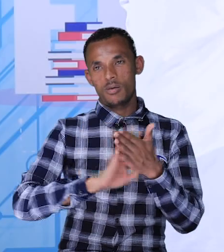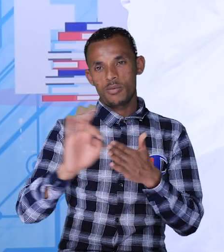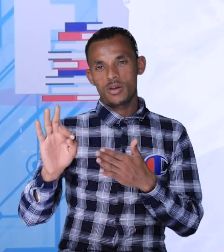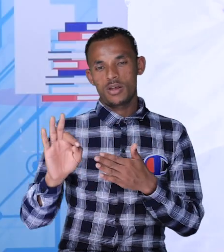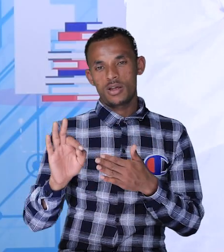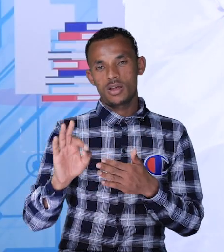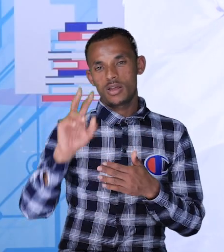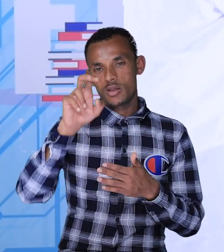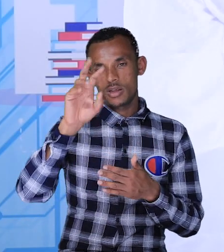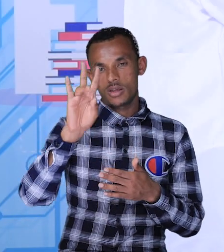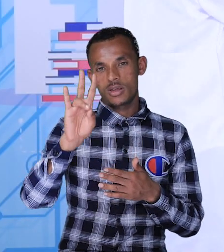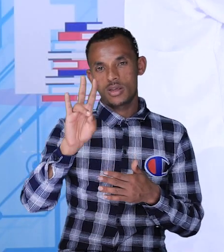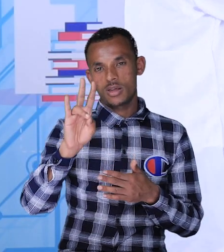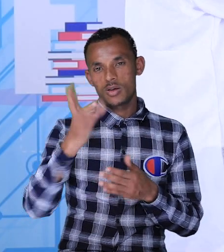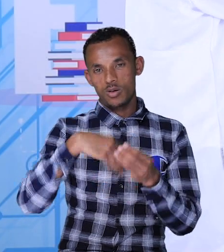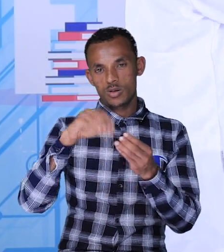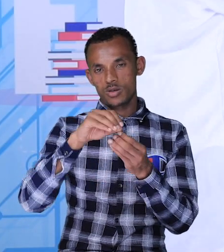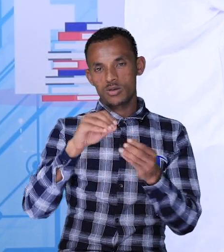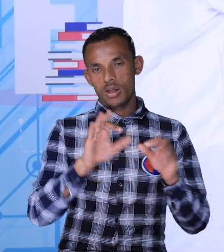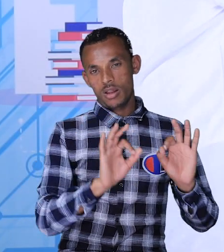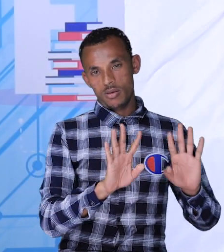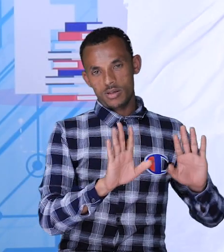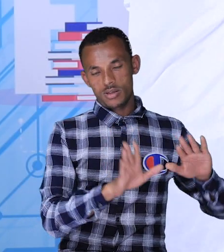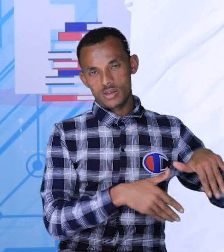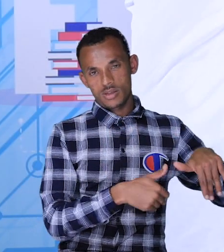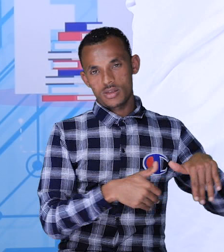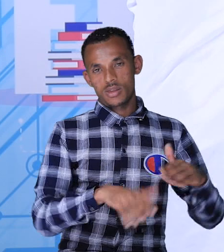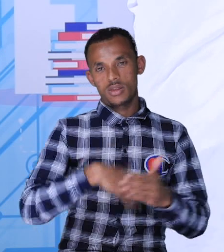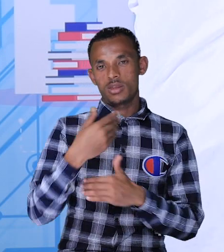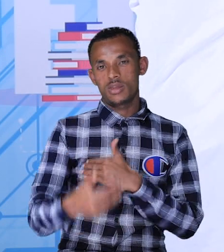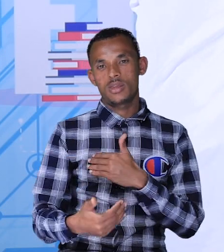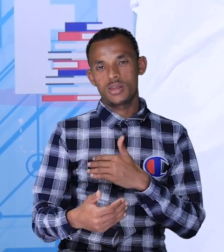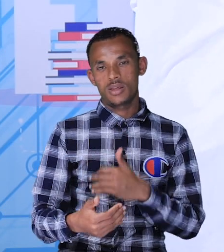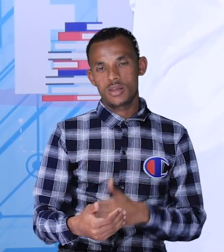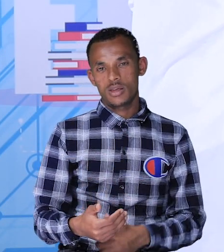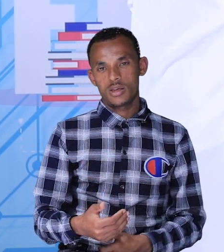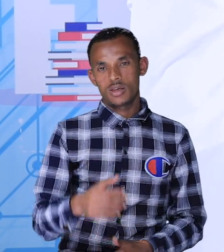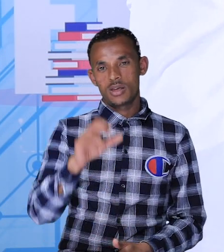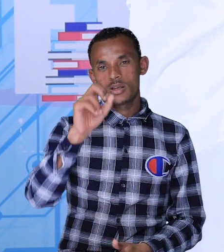this. 27. 27 is also is not here. So next,